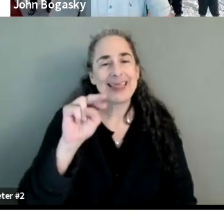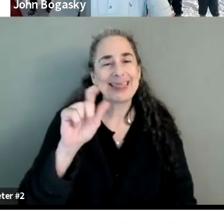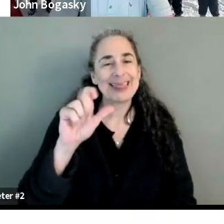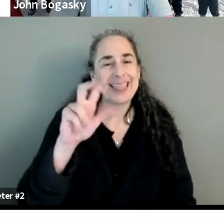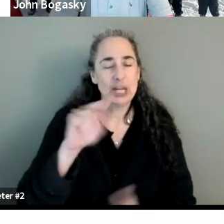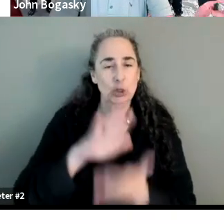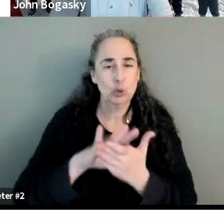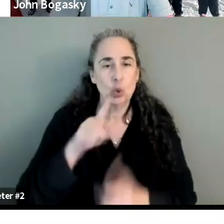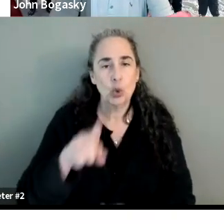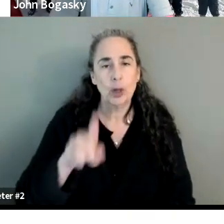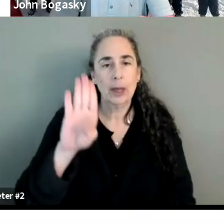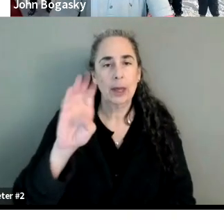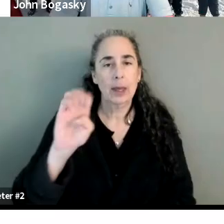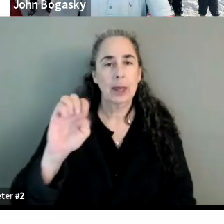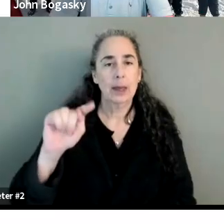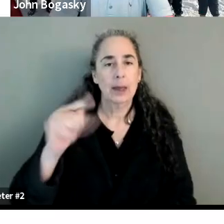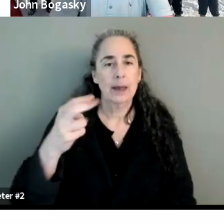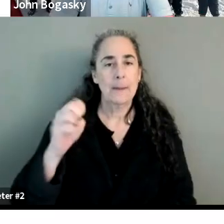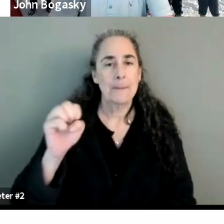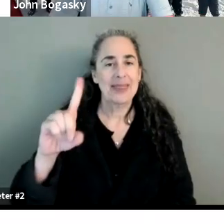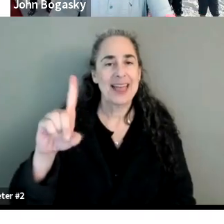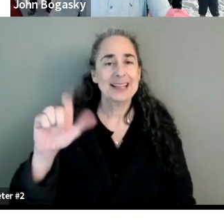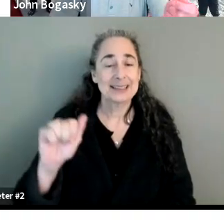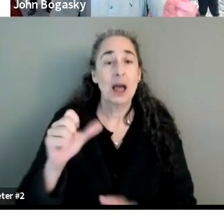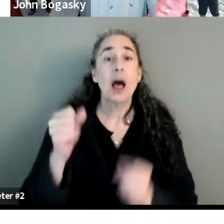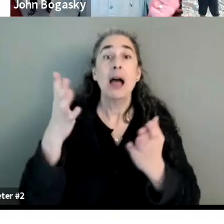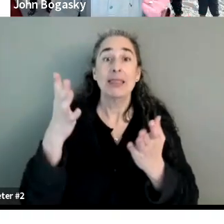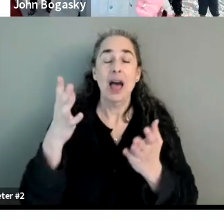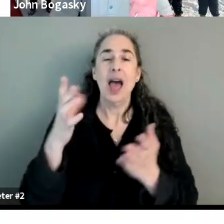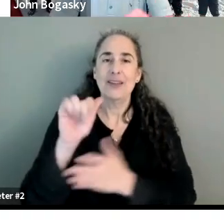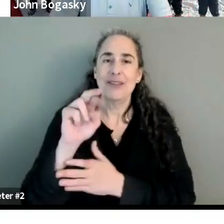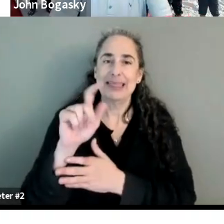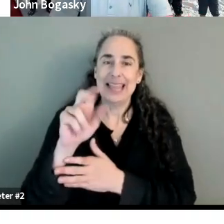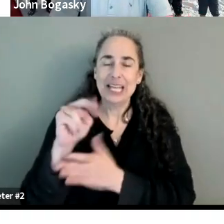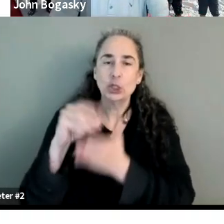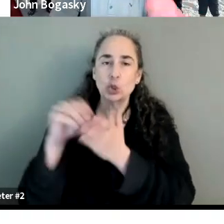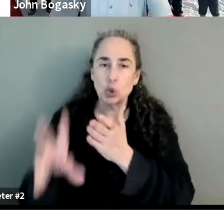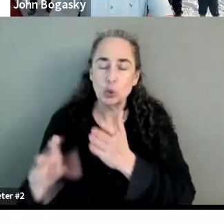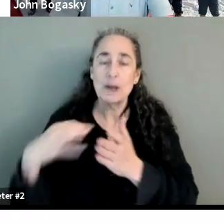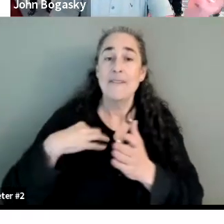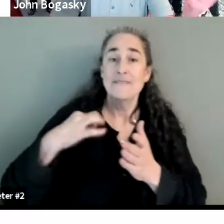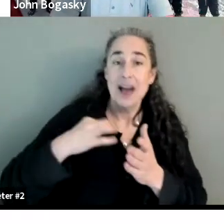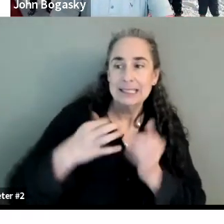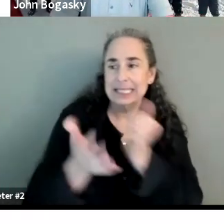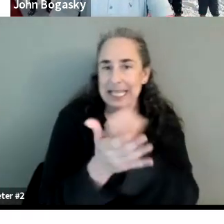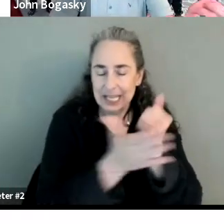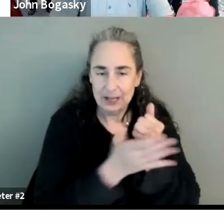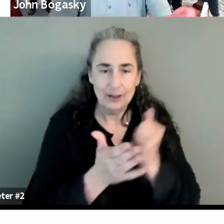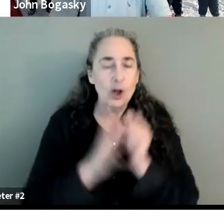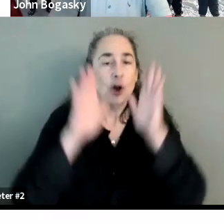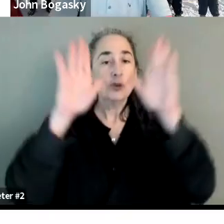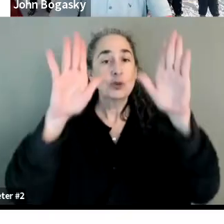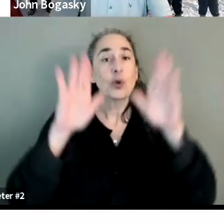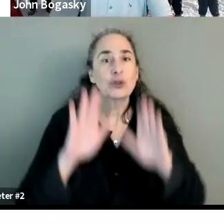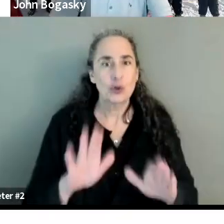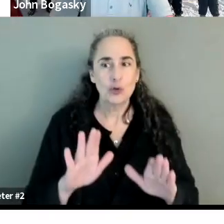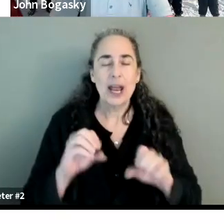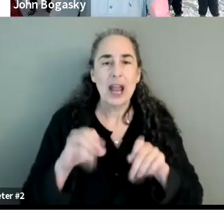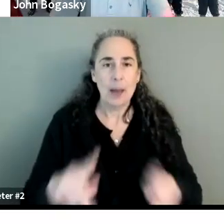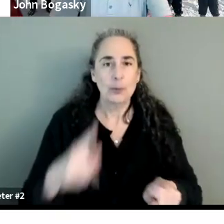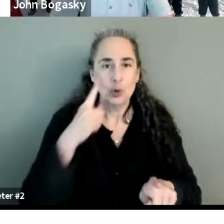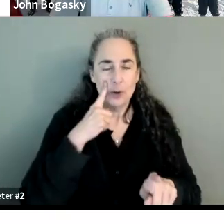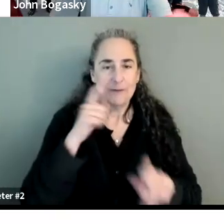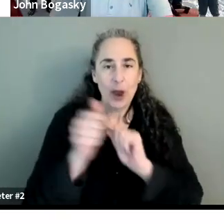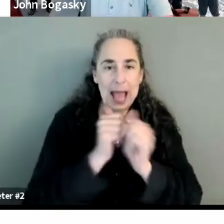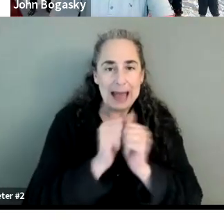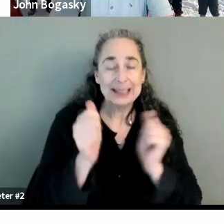And we have a lot of the Landon students that volunteer. And so it is a great opportunity for athletes with disabilities, and it's free,